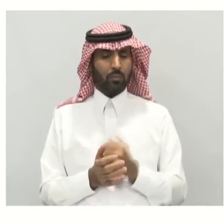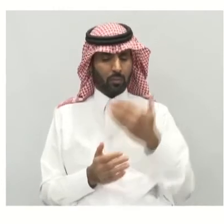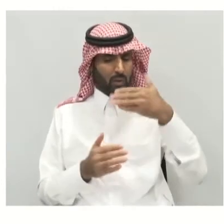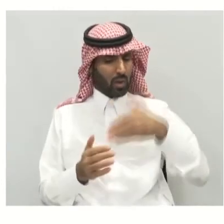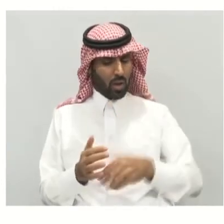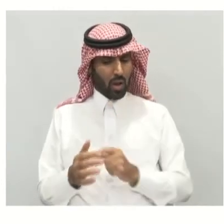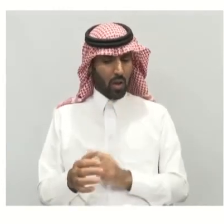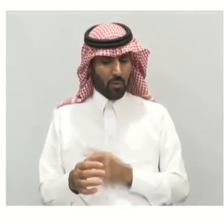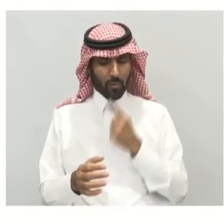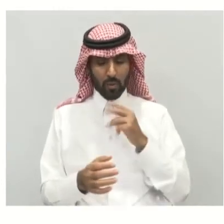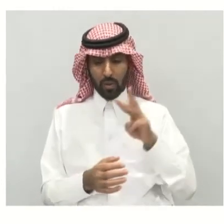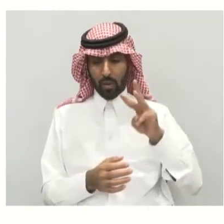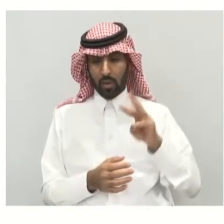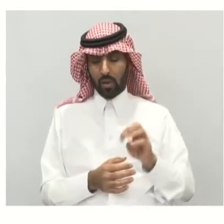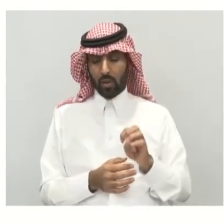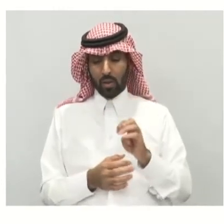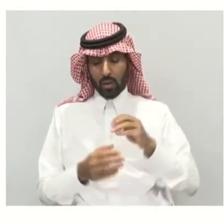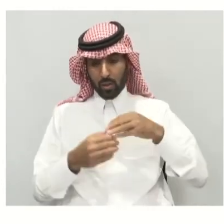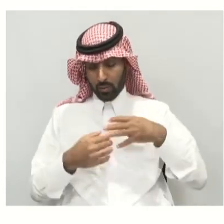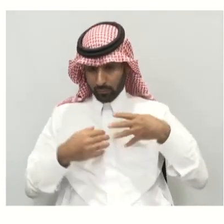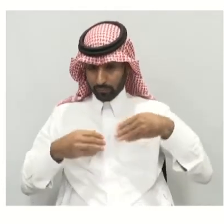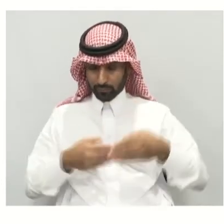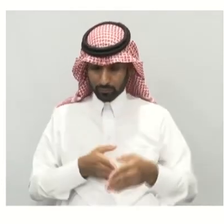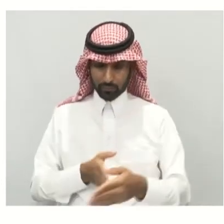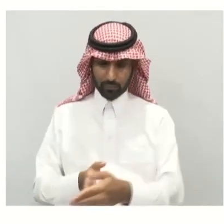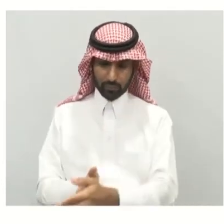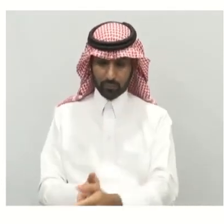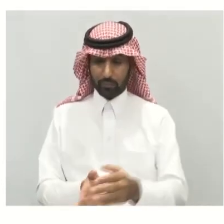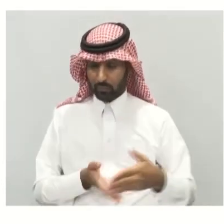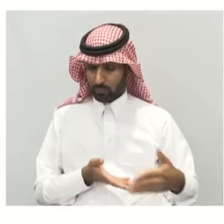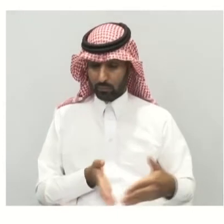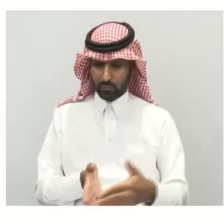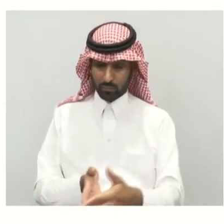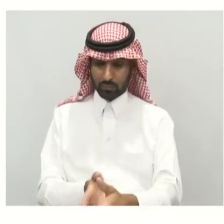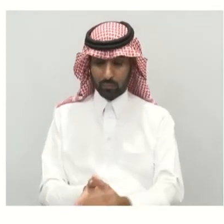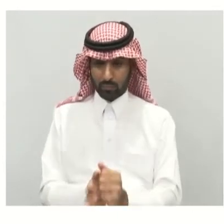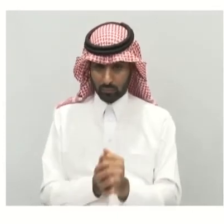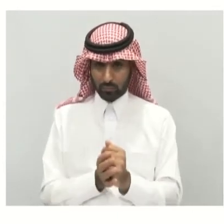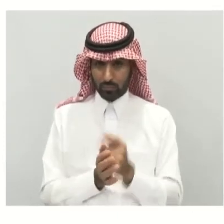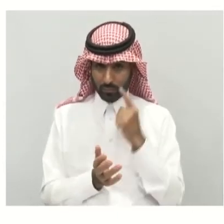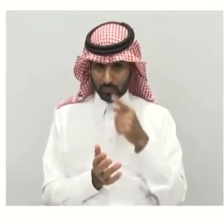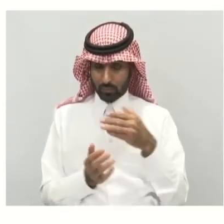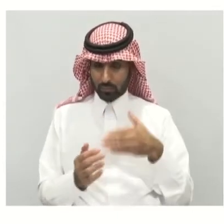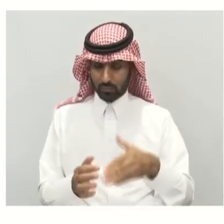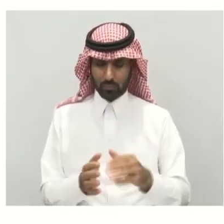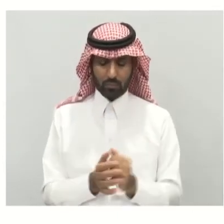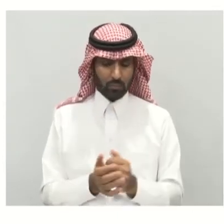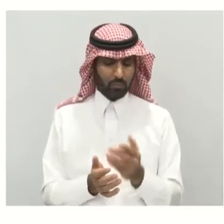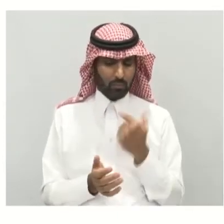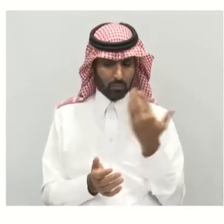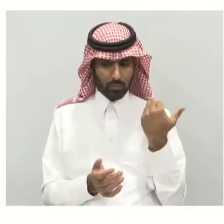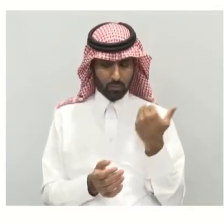trip down the river? Can you go on this trip if you've ever never